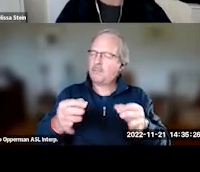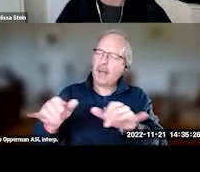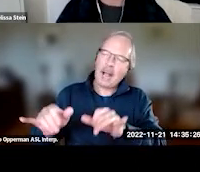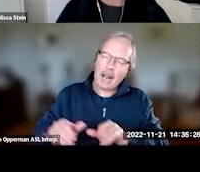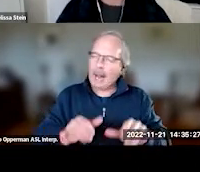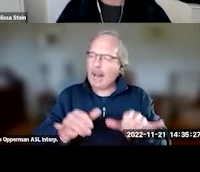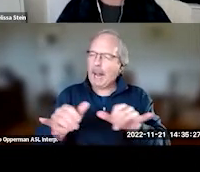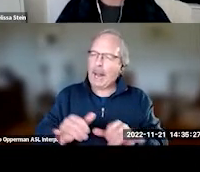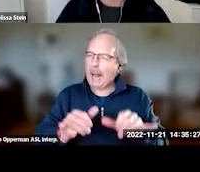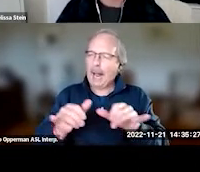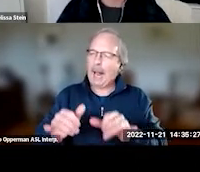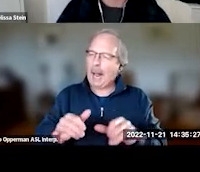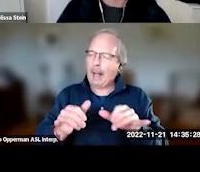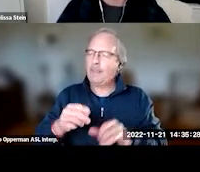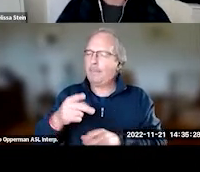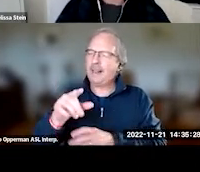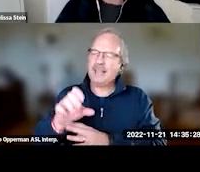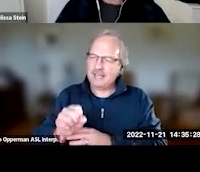initially elected to the bench in